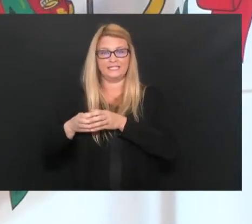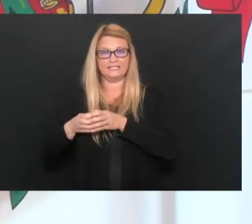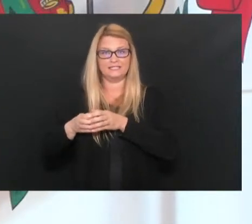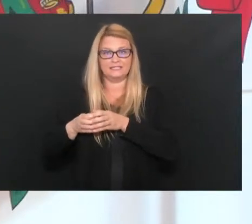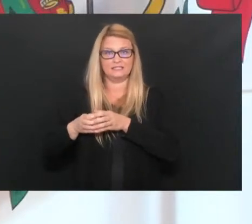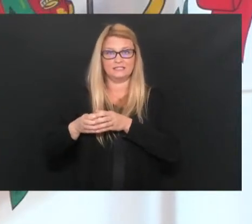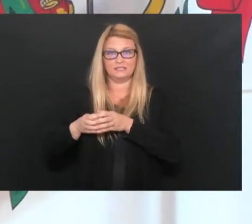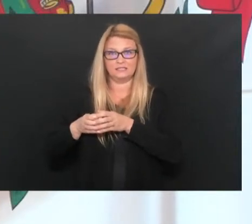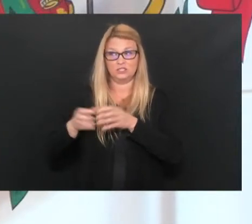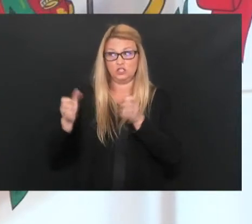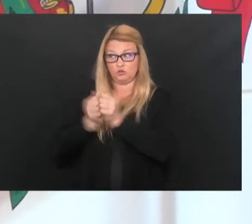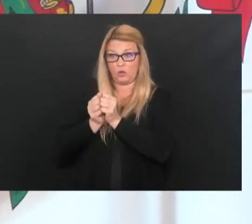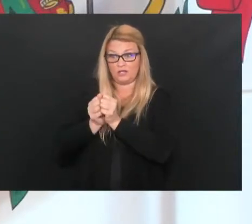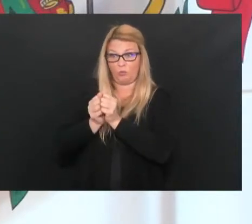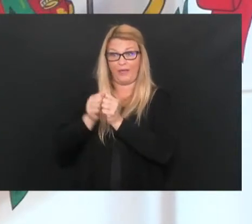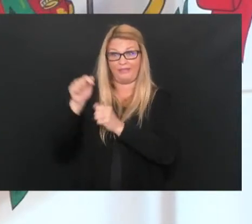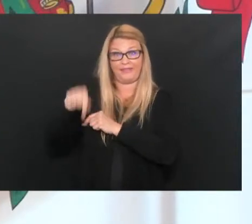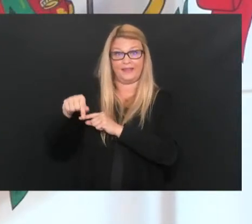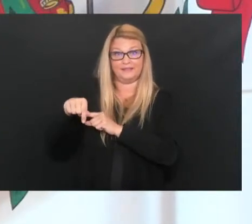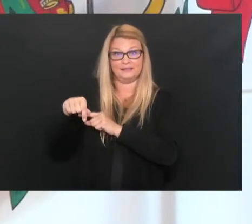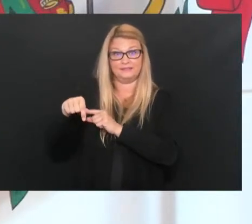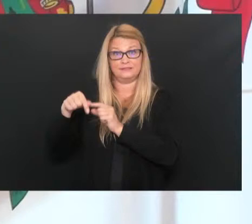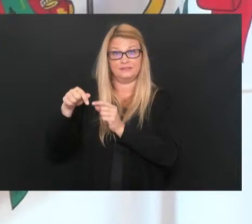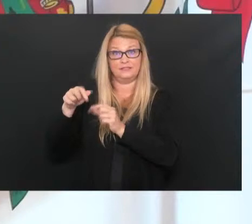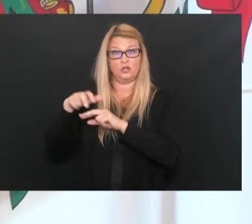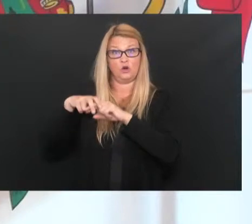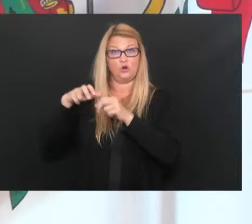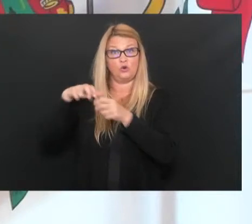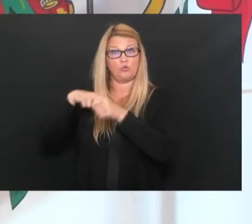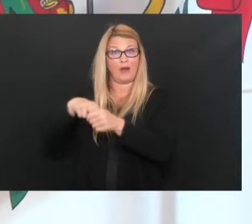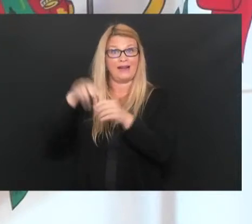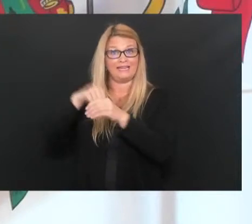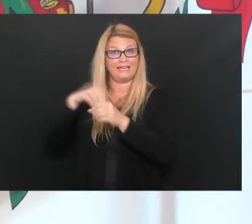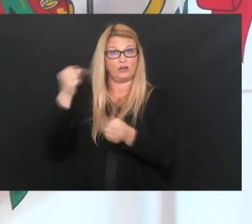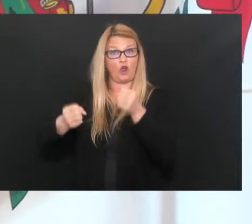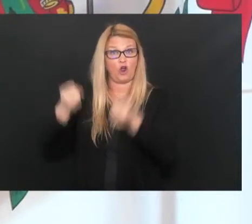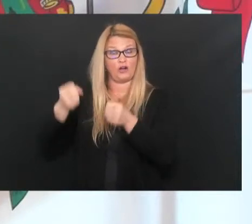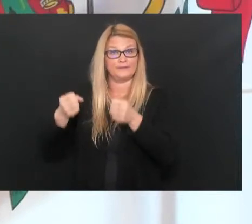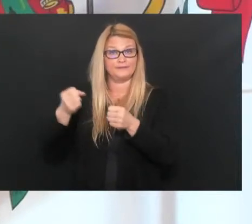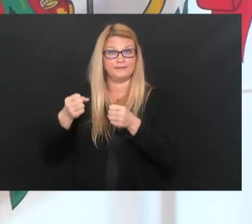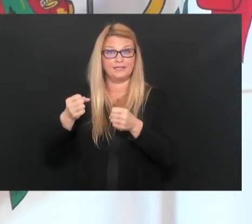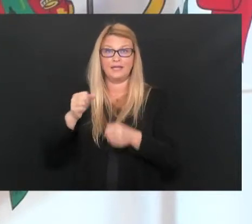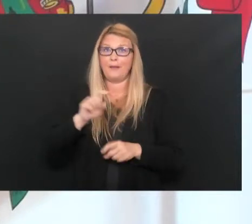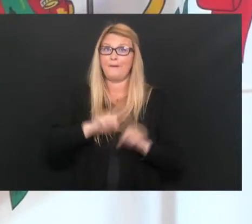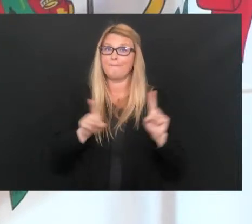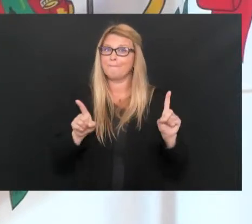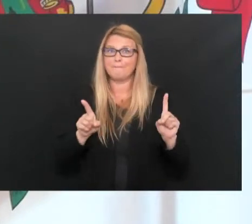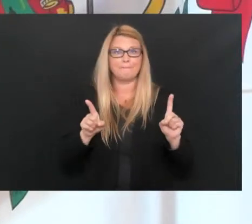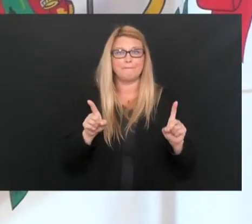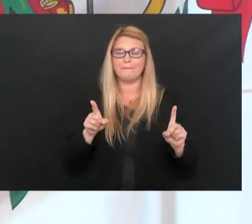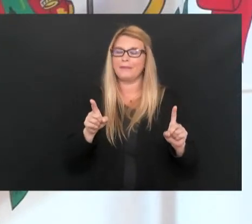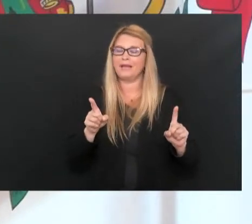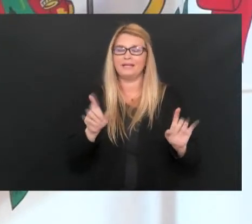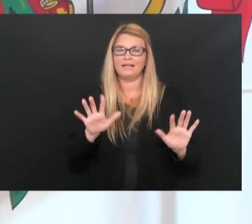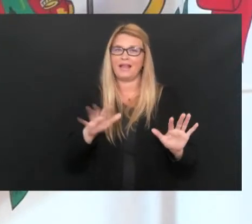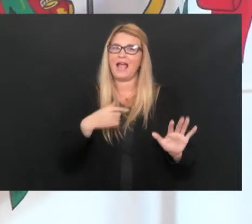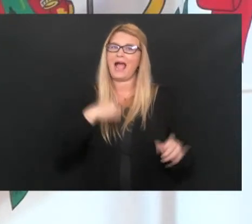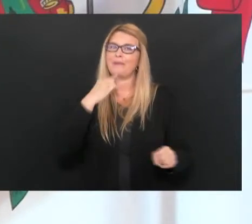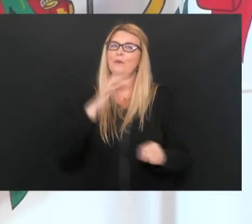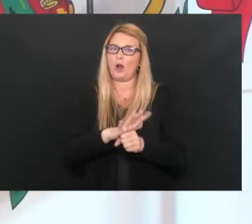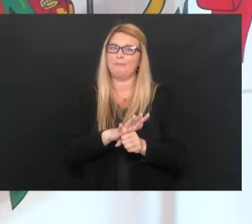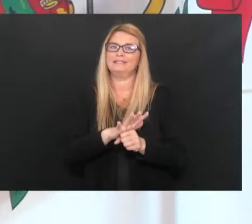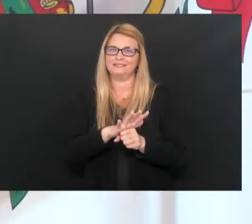was with one of those kids, riding in a car. But nevertheless, I promise